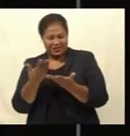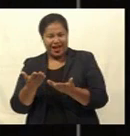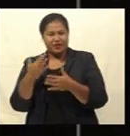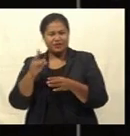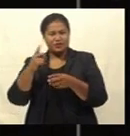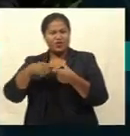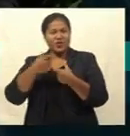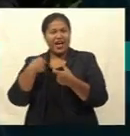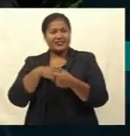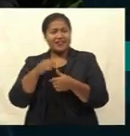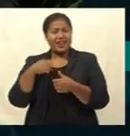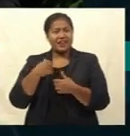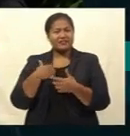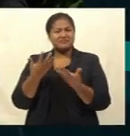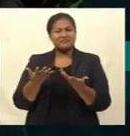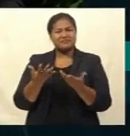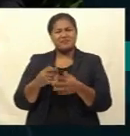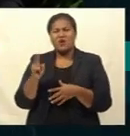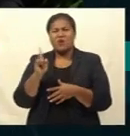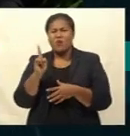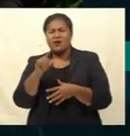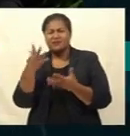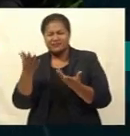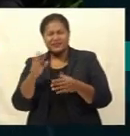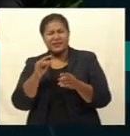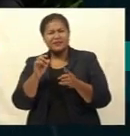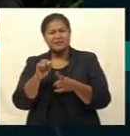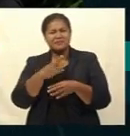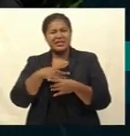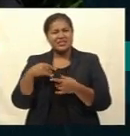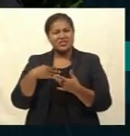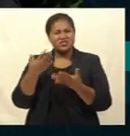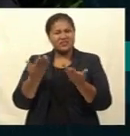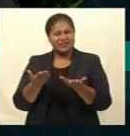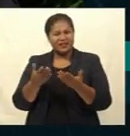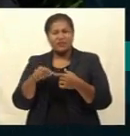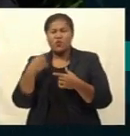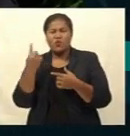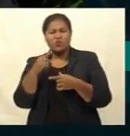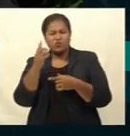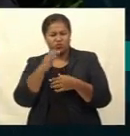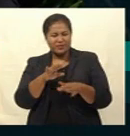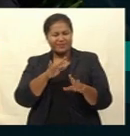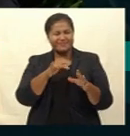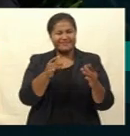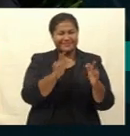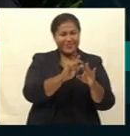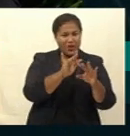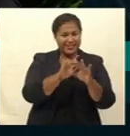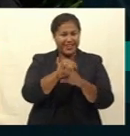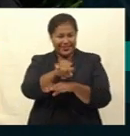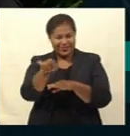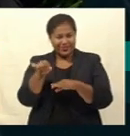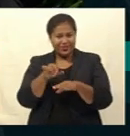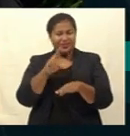us live now. Christiana, what immediate steps has the ministry taken for all those who came into contact with these